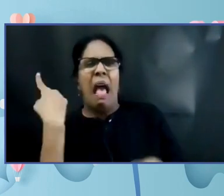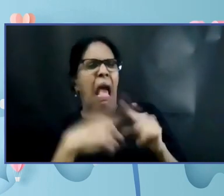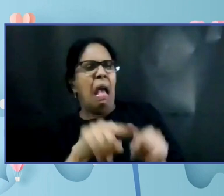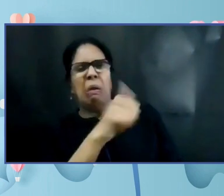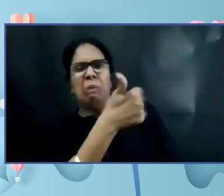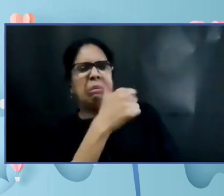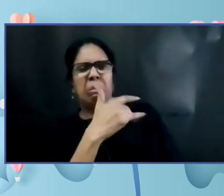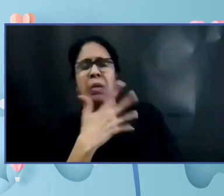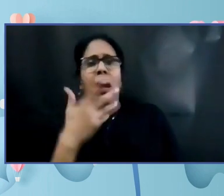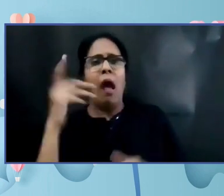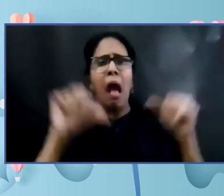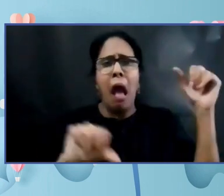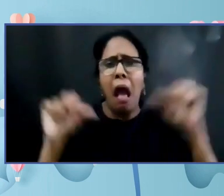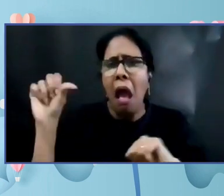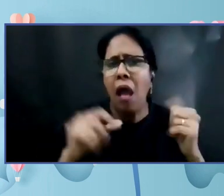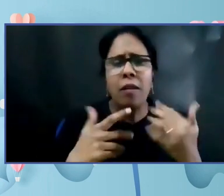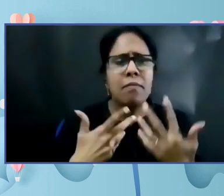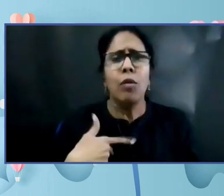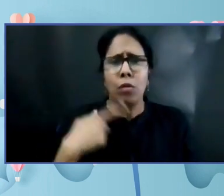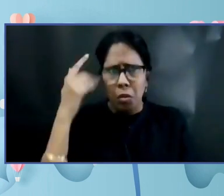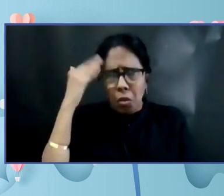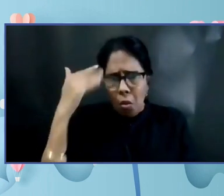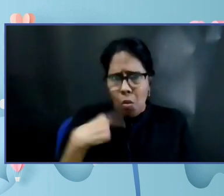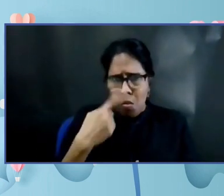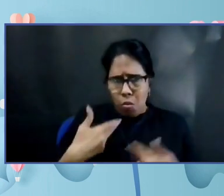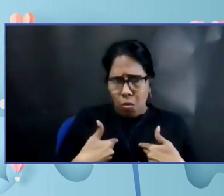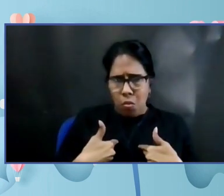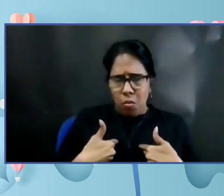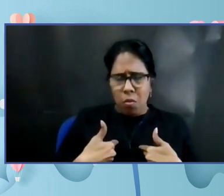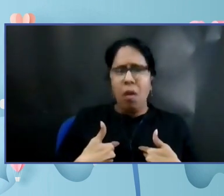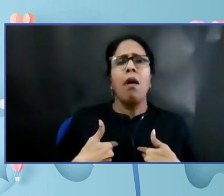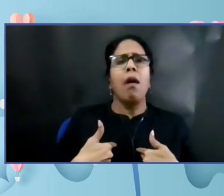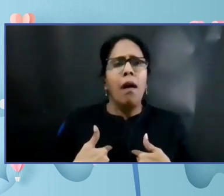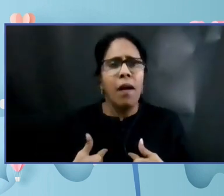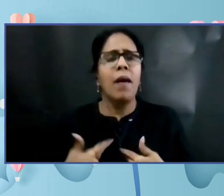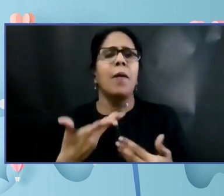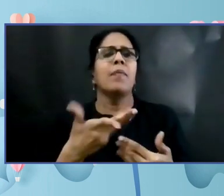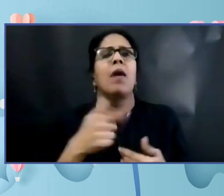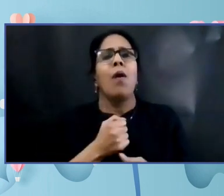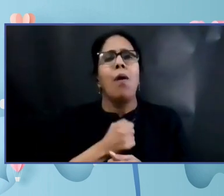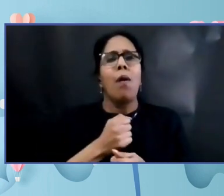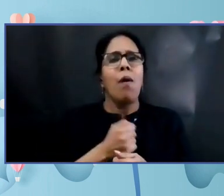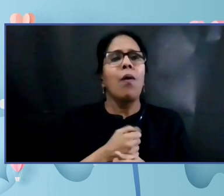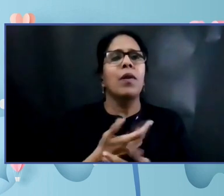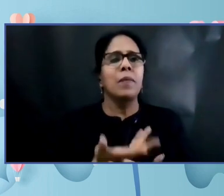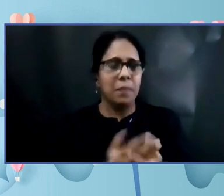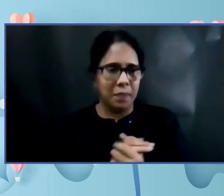know who we are? Meri kaya ke bhed kuch alag se hai.